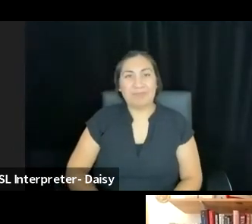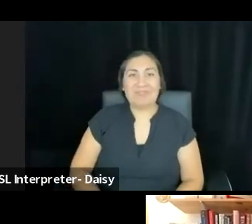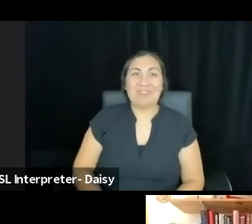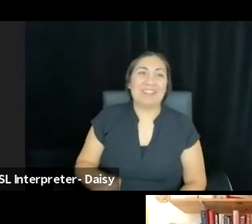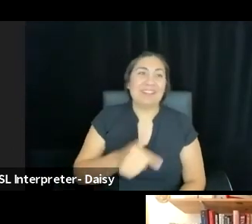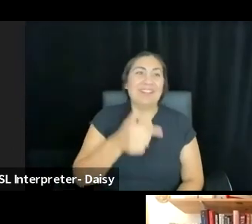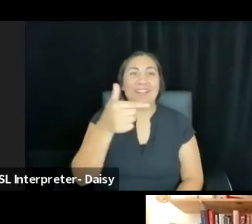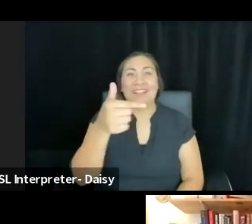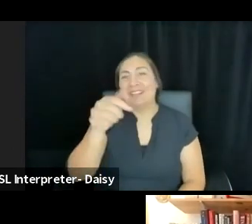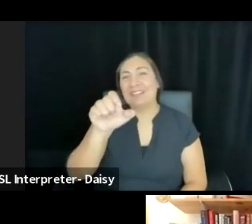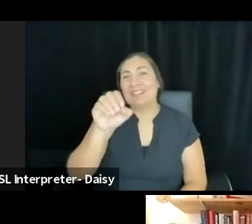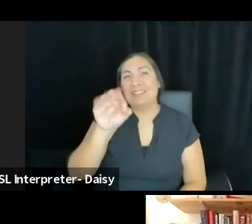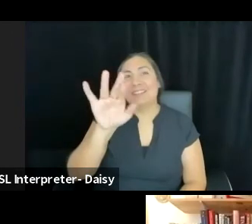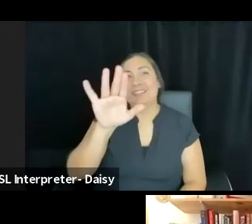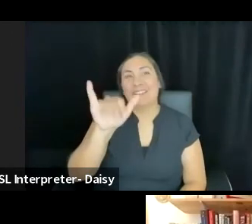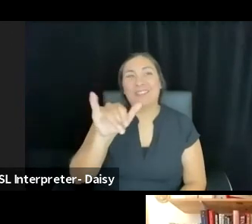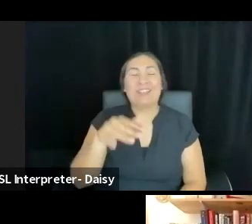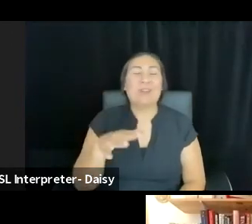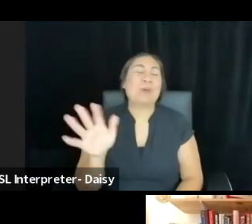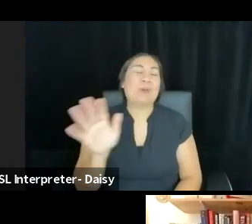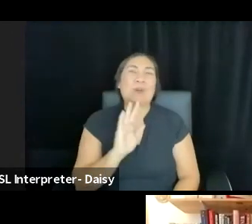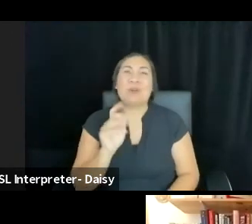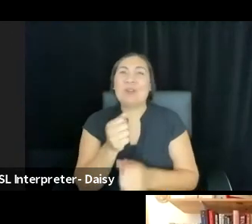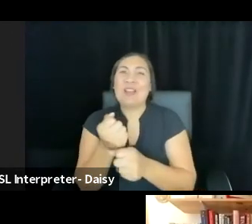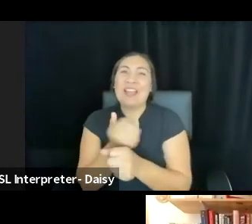Everything about that is like vibrating through my body right now.